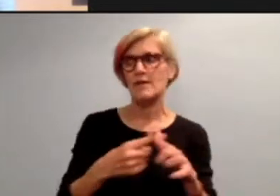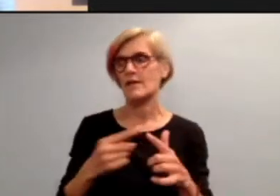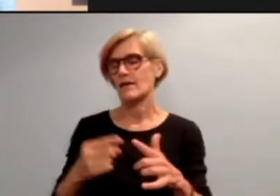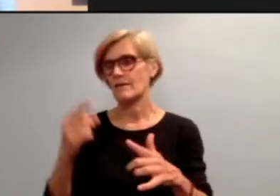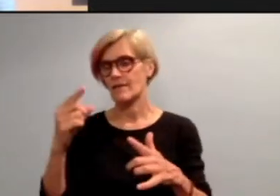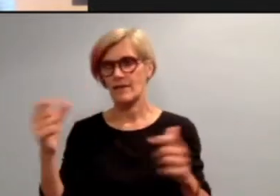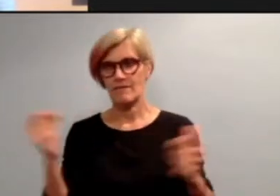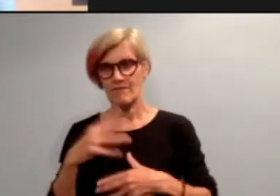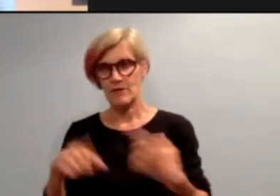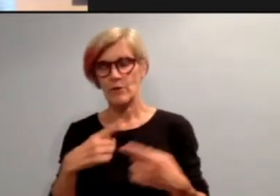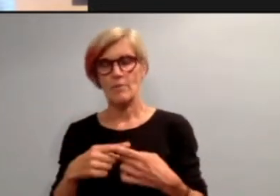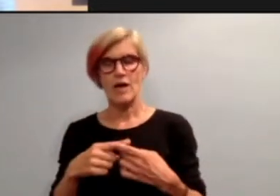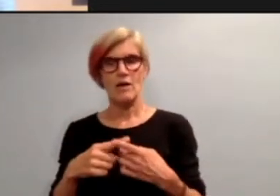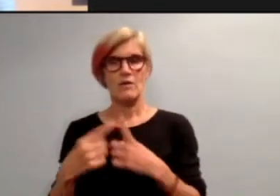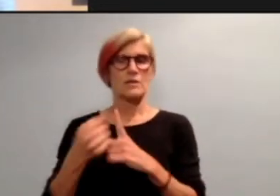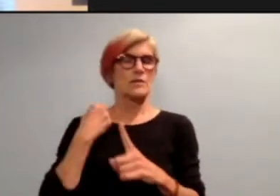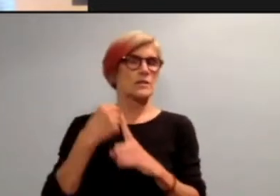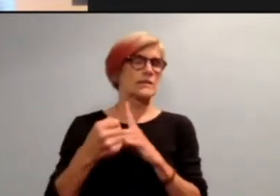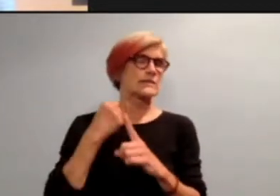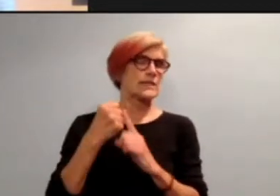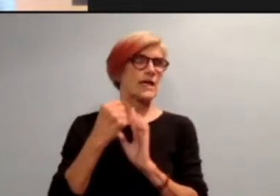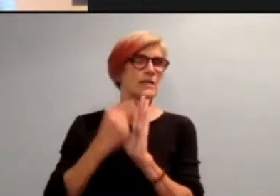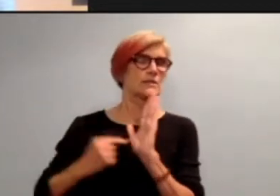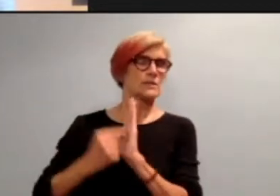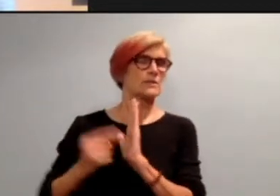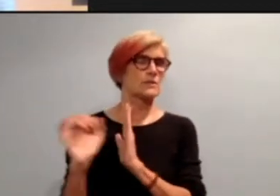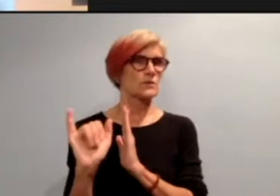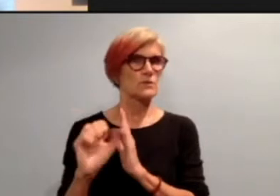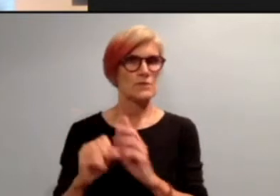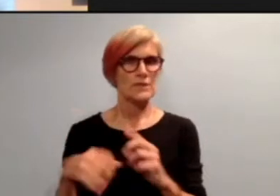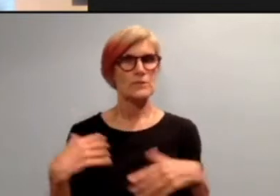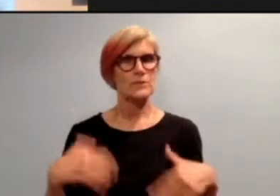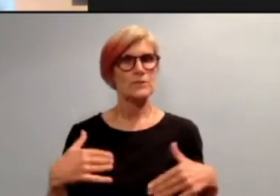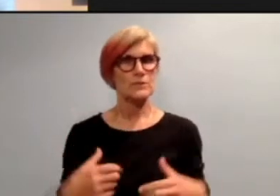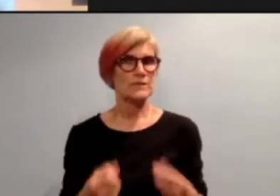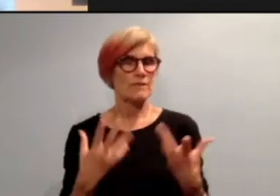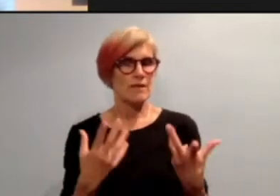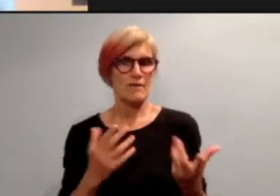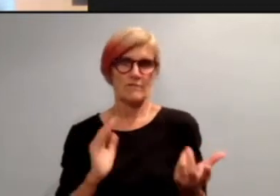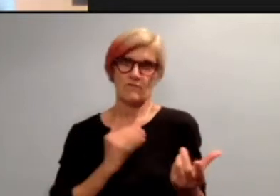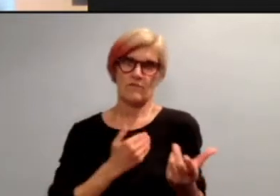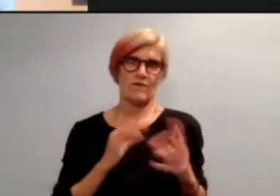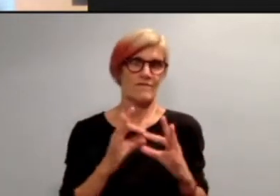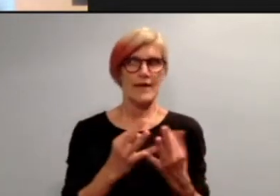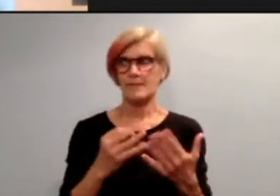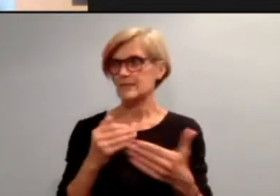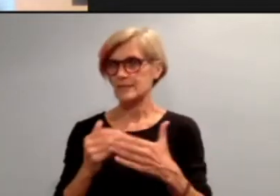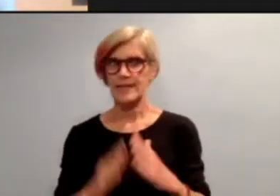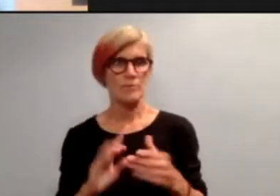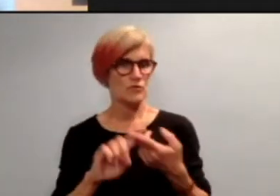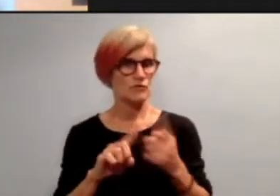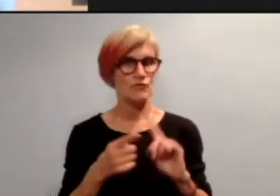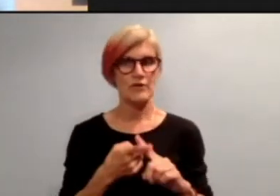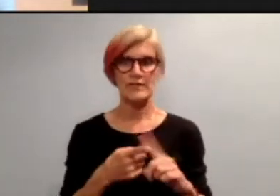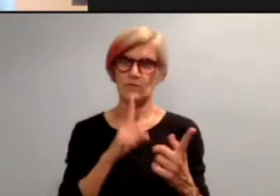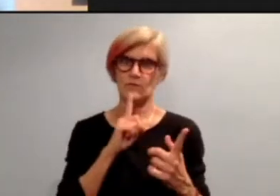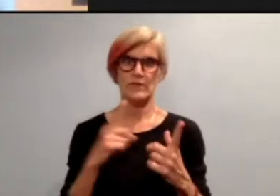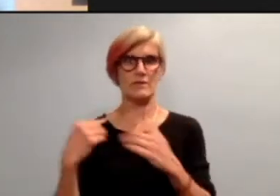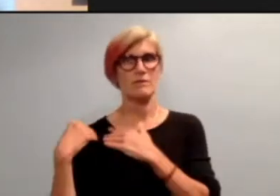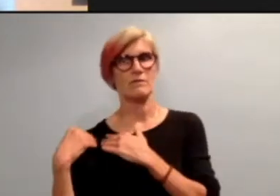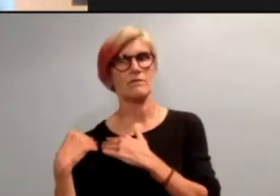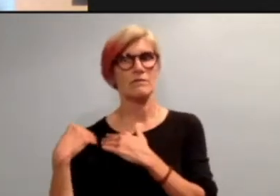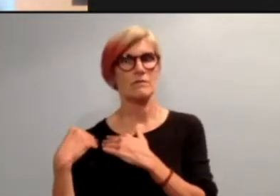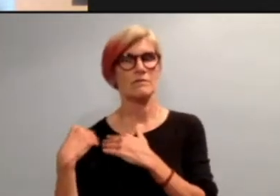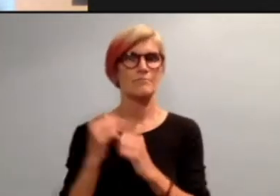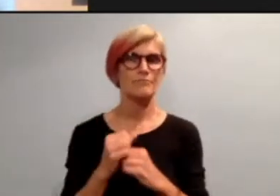a lot to carry in the context of our families and our neighbors and friends. I'll shoot